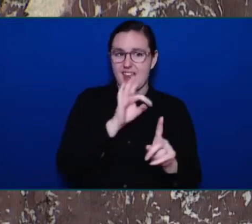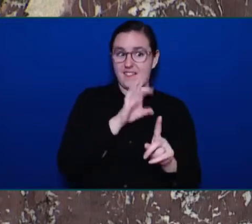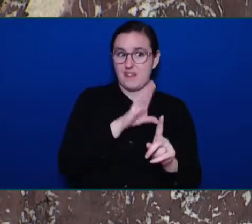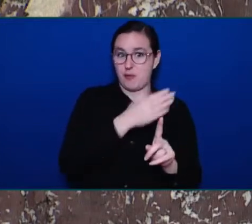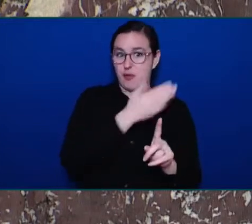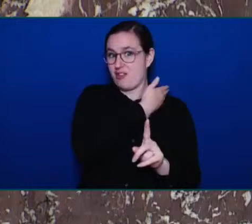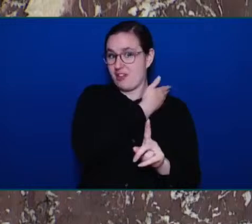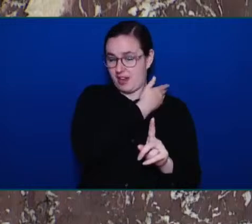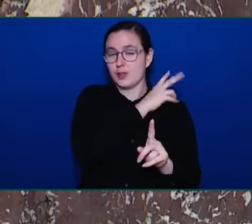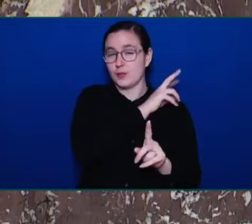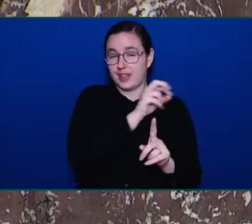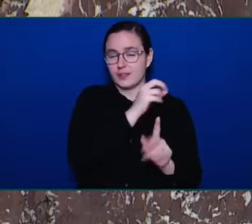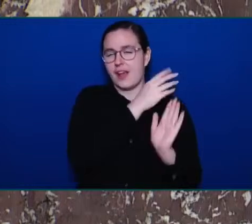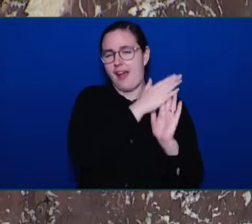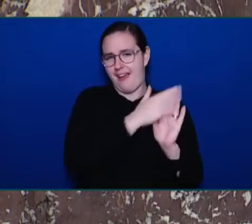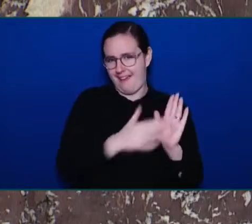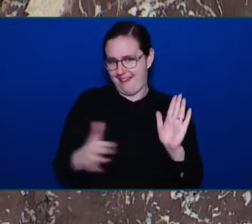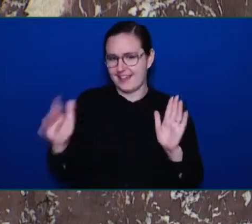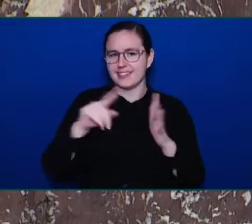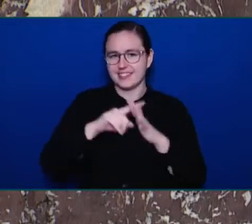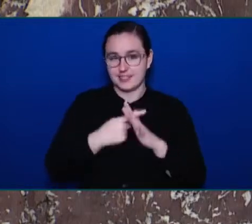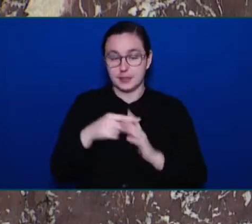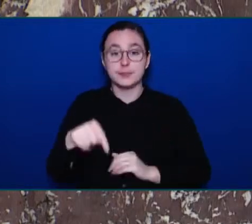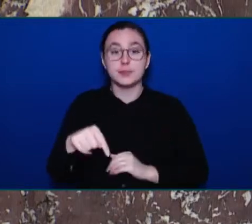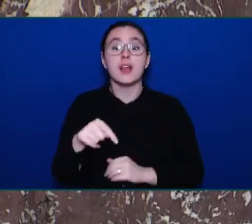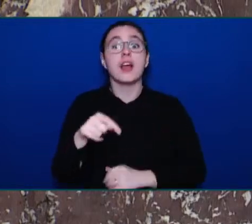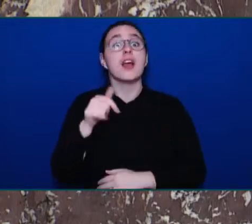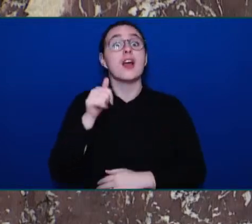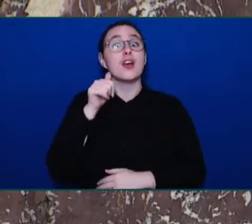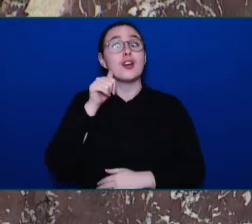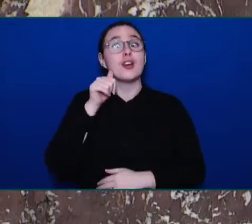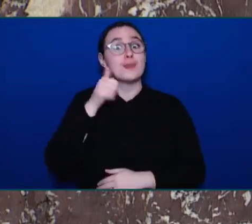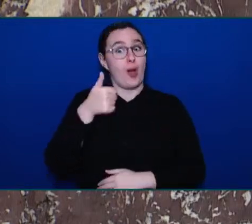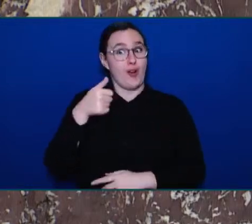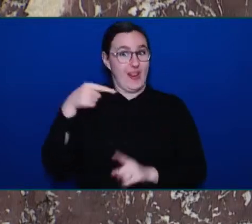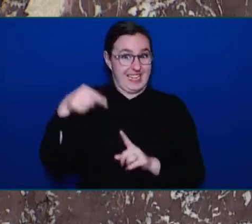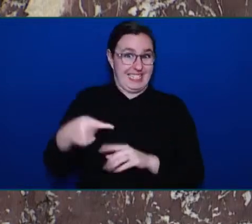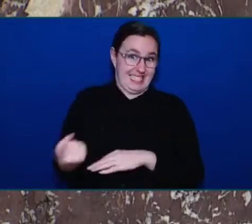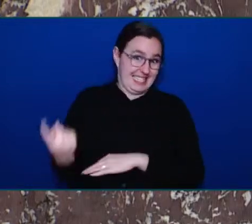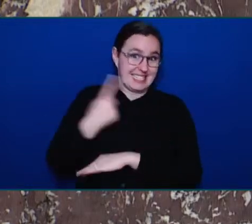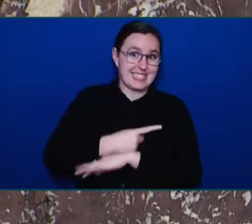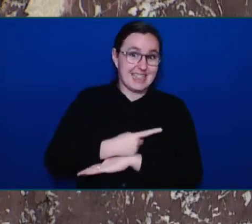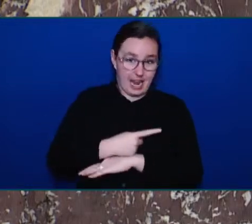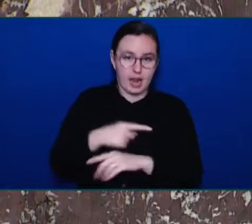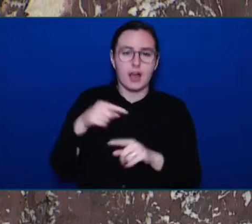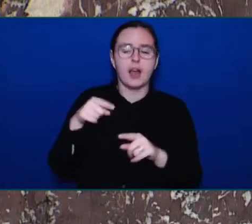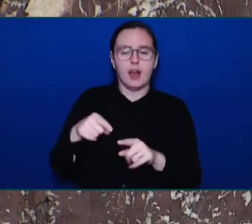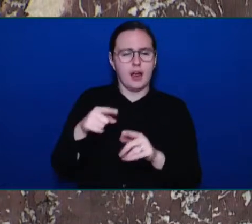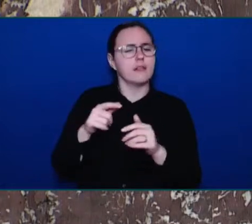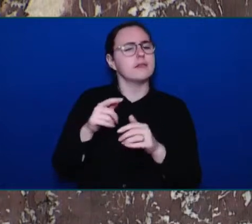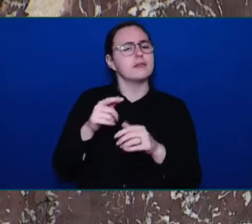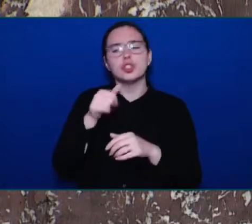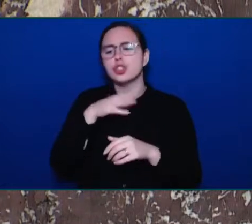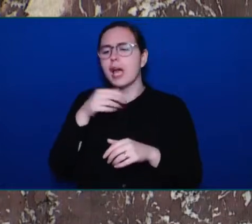of action against gender-based violence. Women's rights activists have observed November